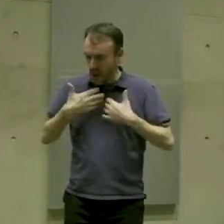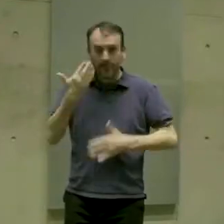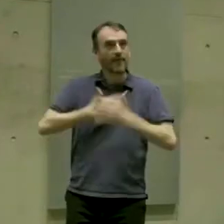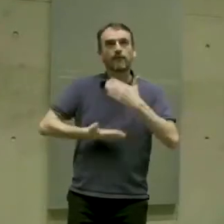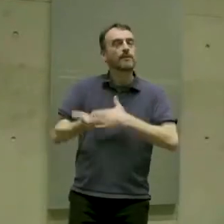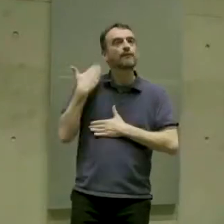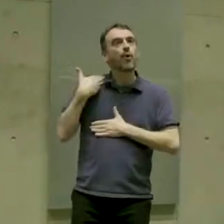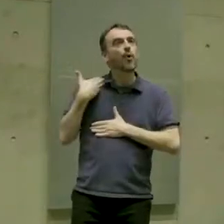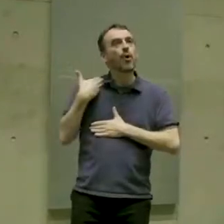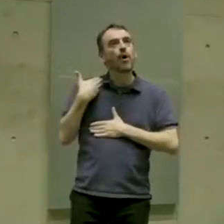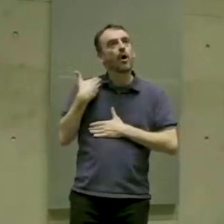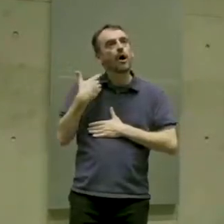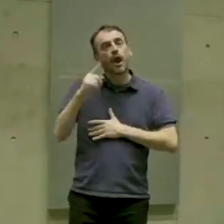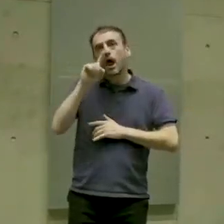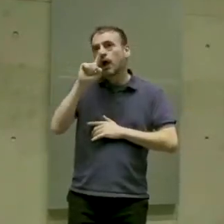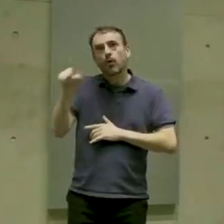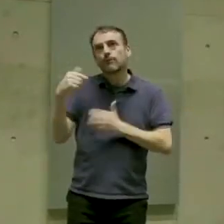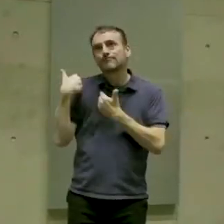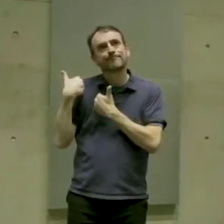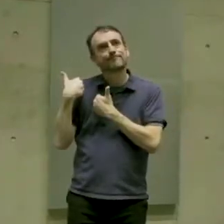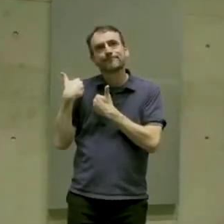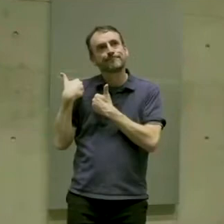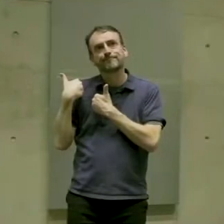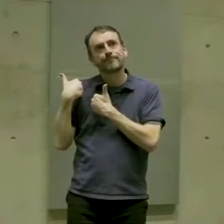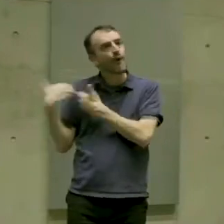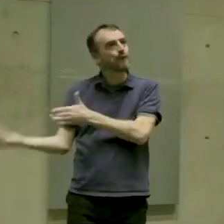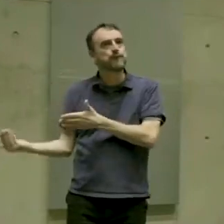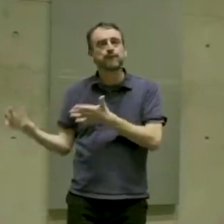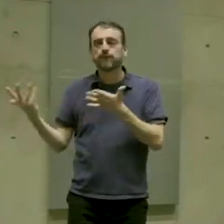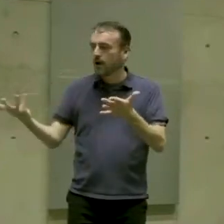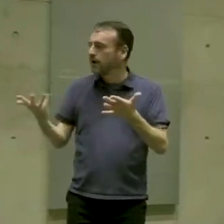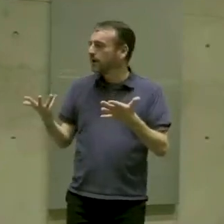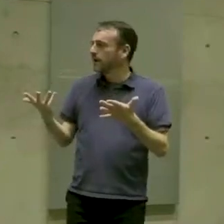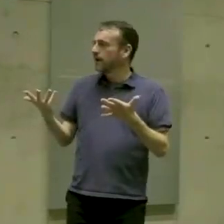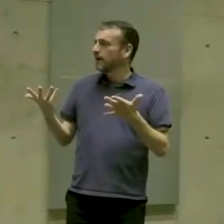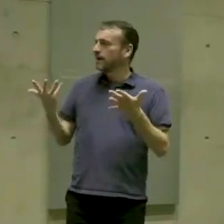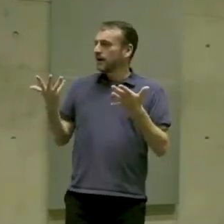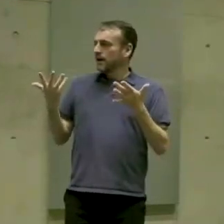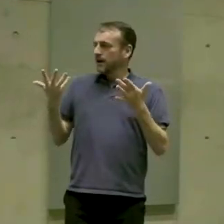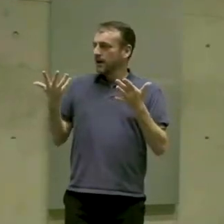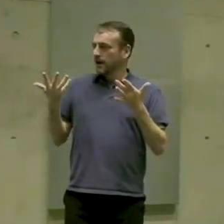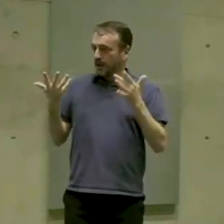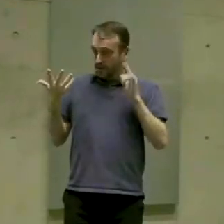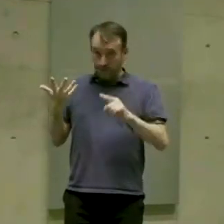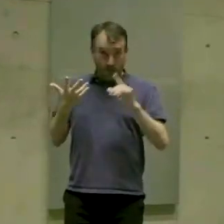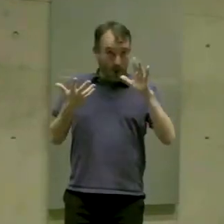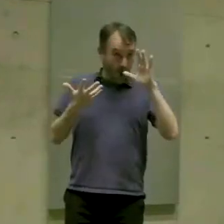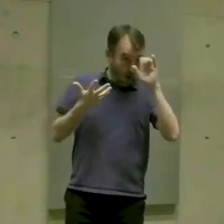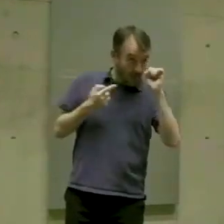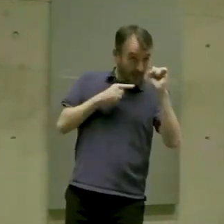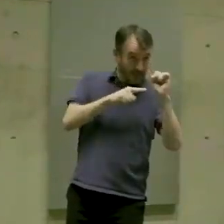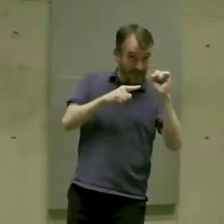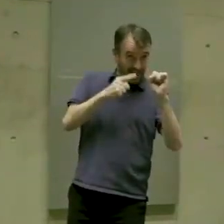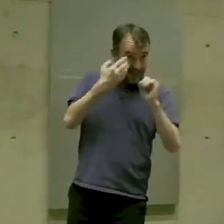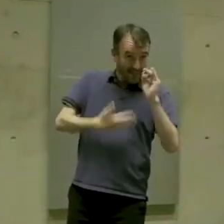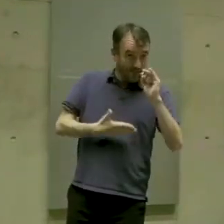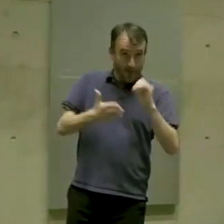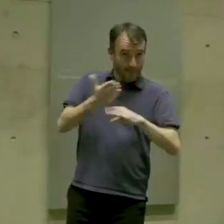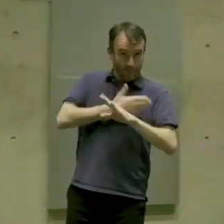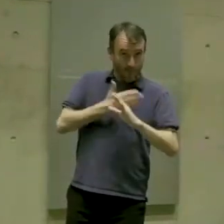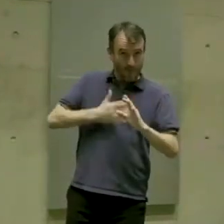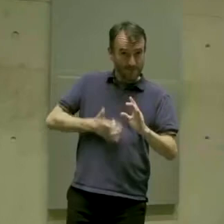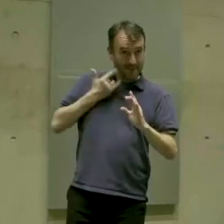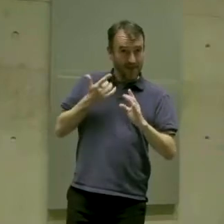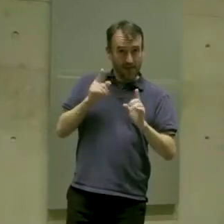basically. Now, notice I said unlike anything I had ever felt before. Hold that thought, we're going to come back to that.